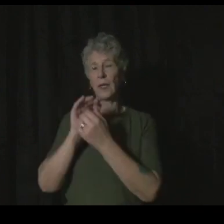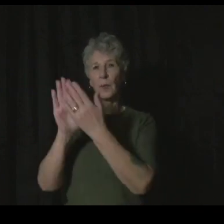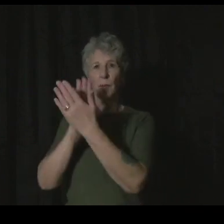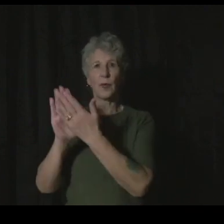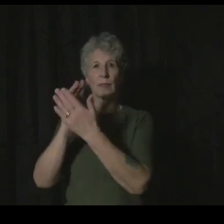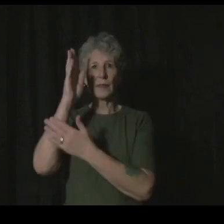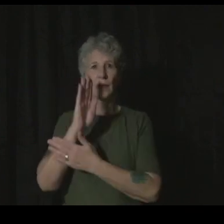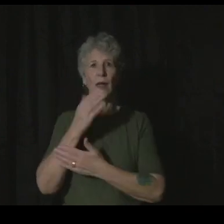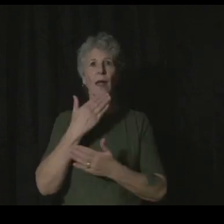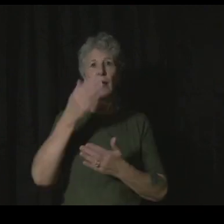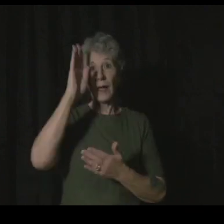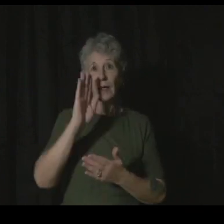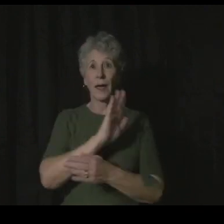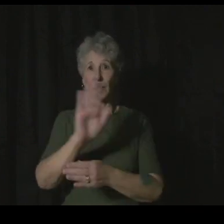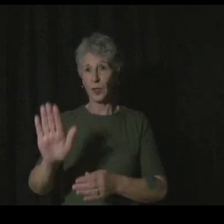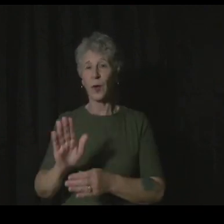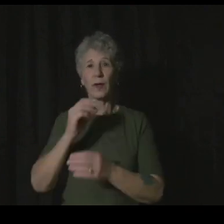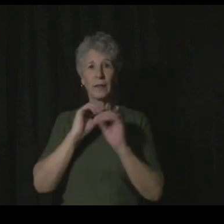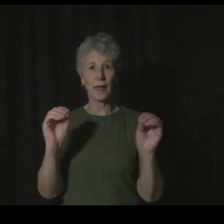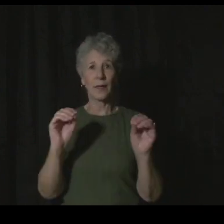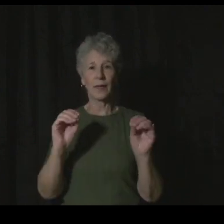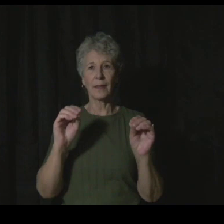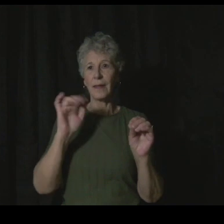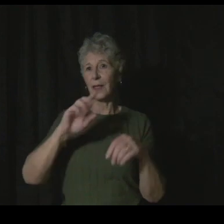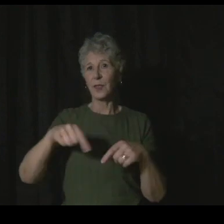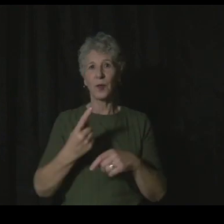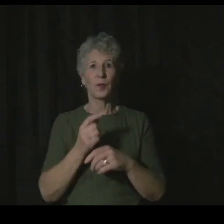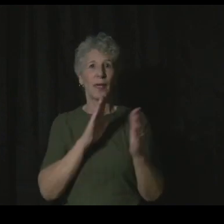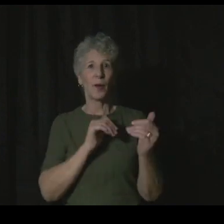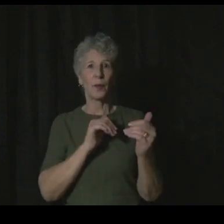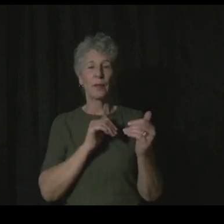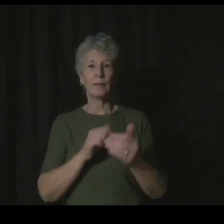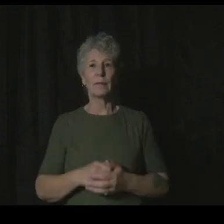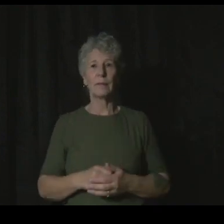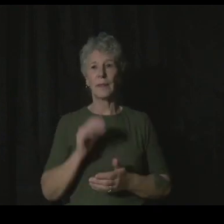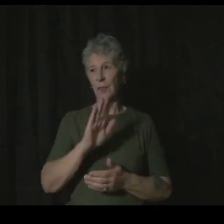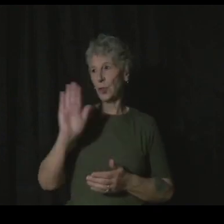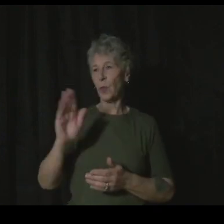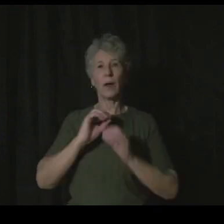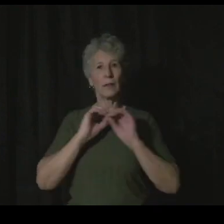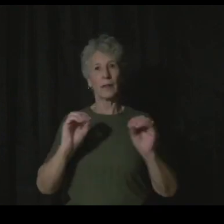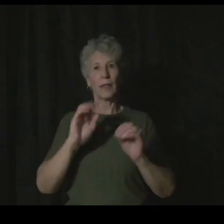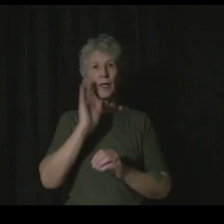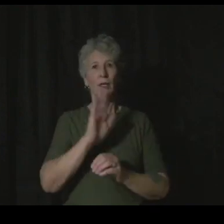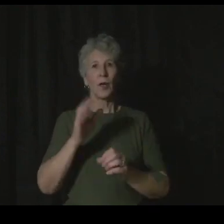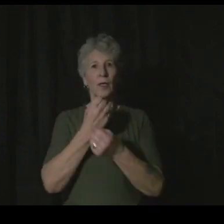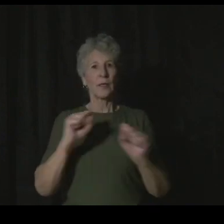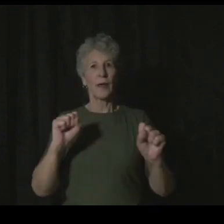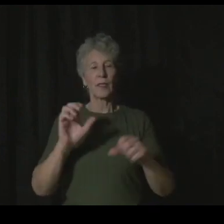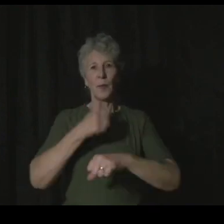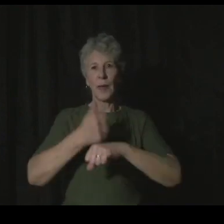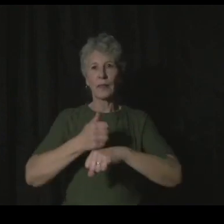you're nothing. It's your only hope. It's your only hope. Your salvation is based on